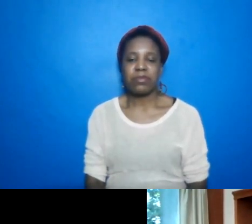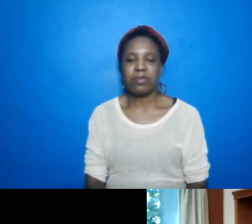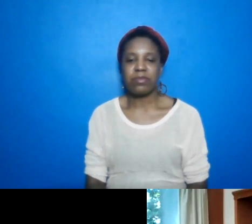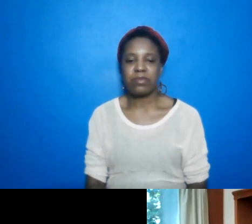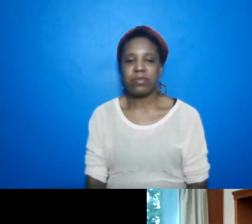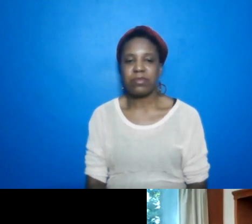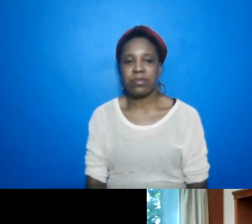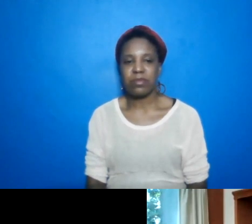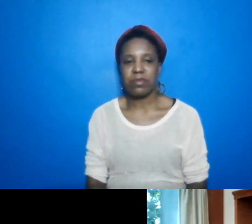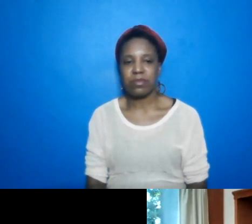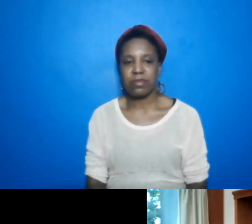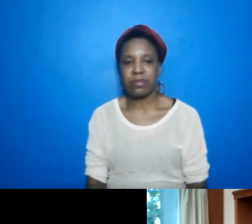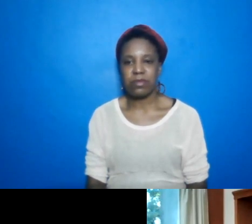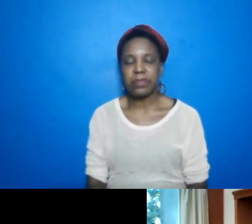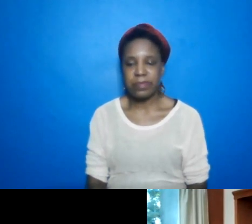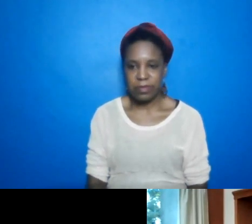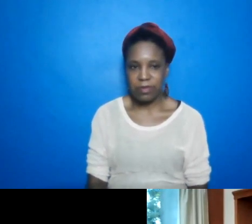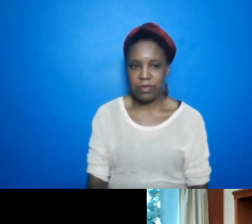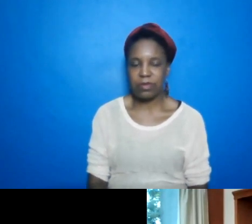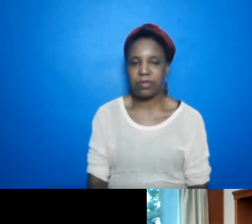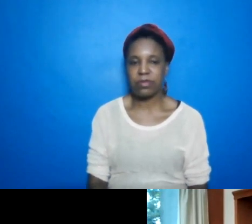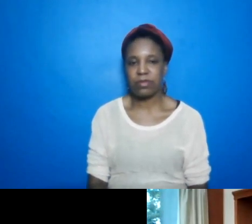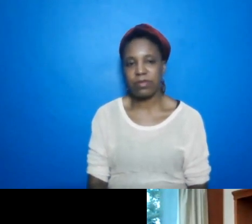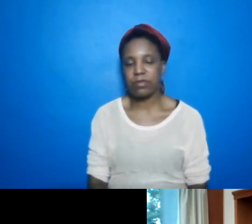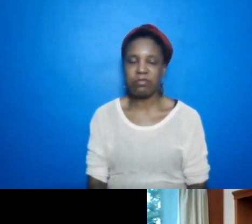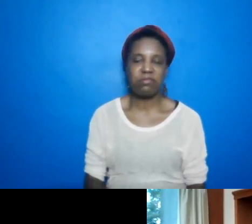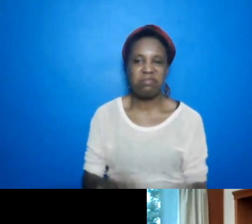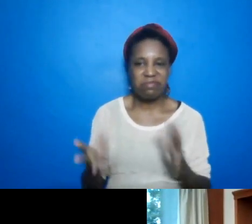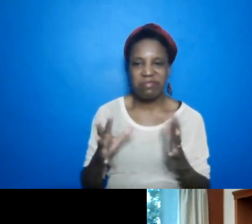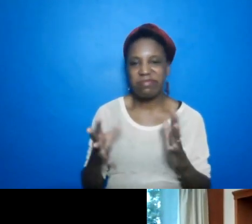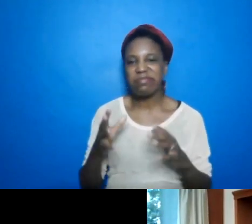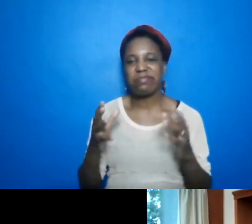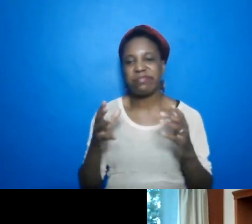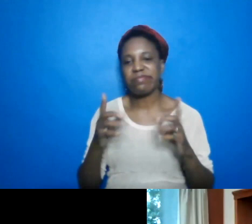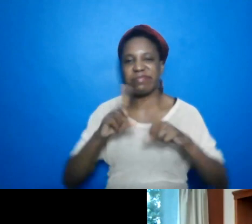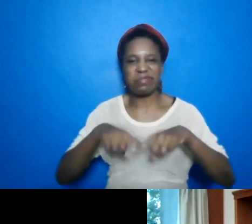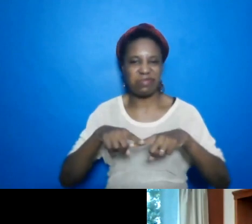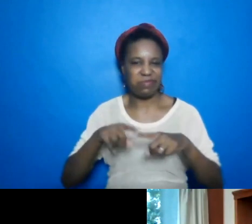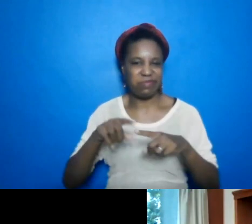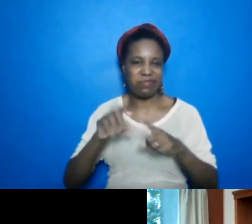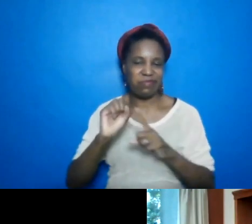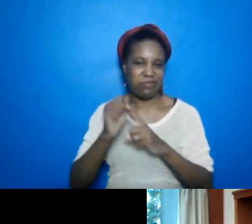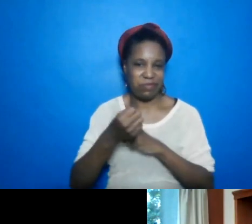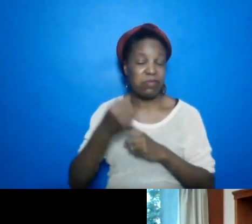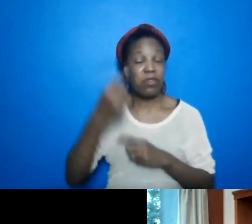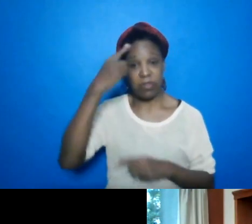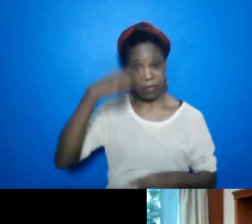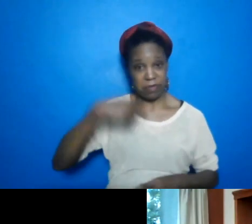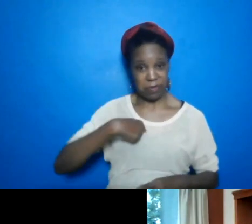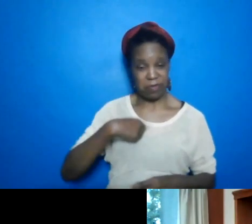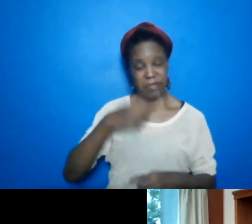this could be applicable in a number of different sort of circumstances. And right now, thinking about groups who are